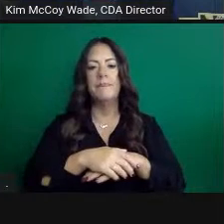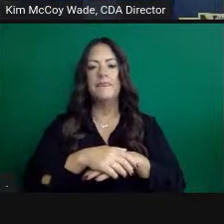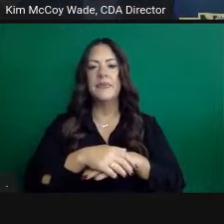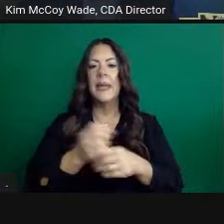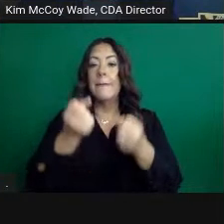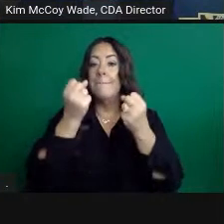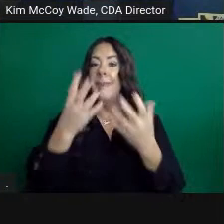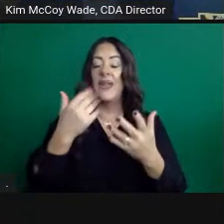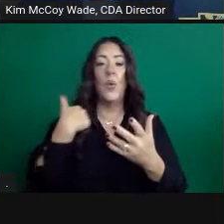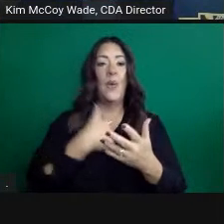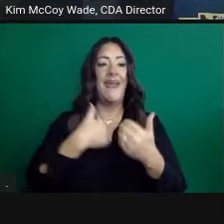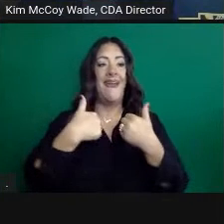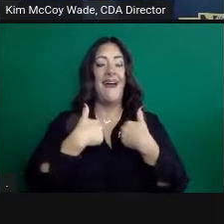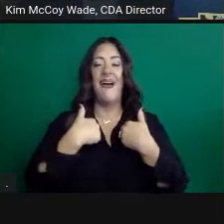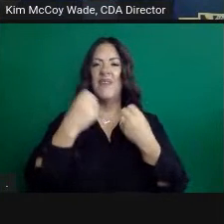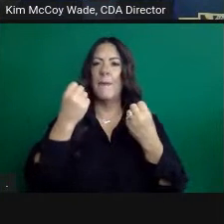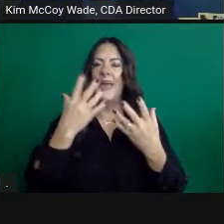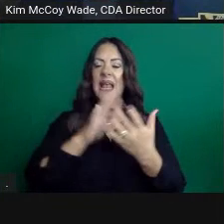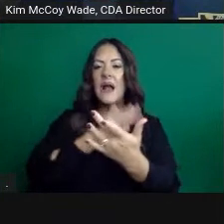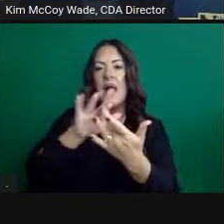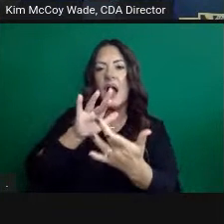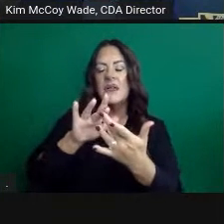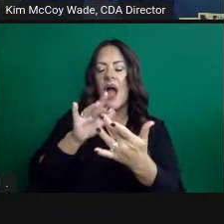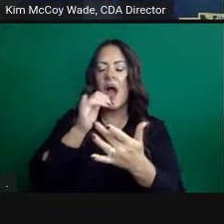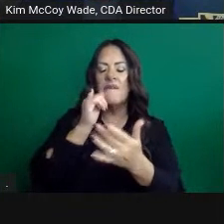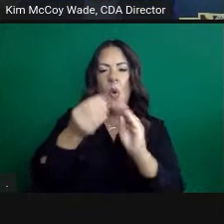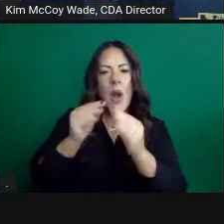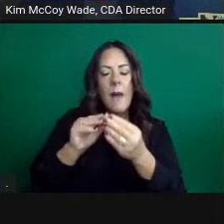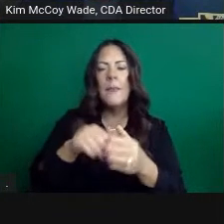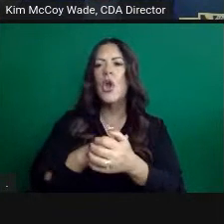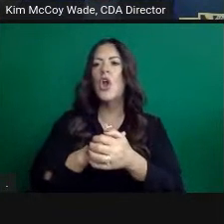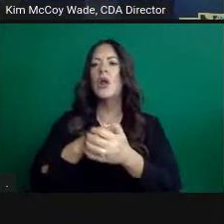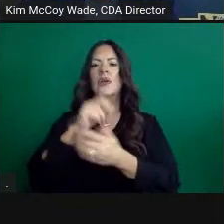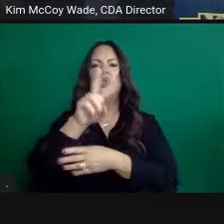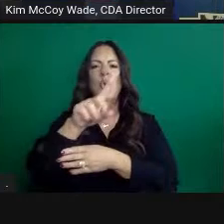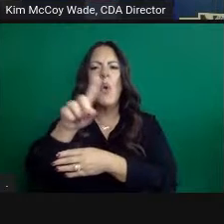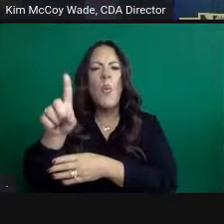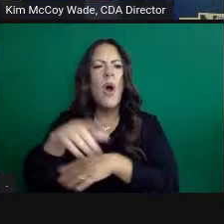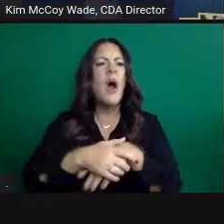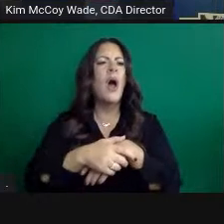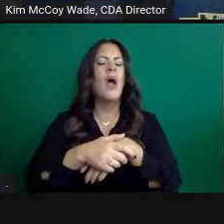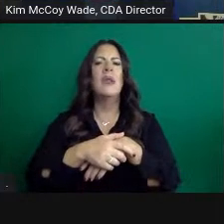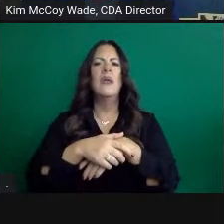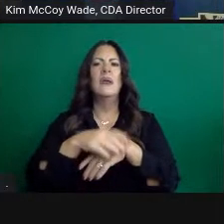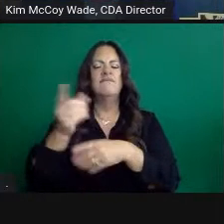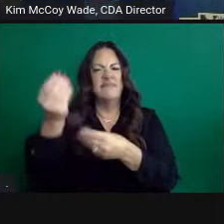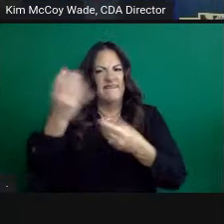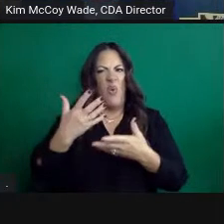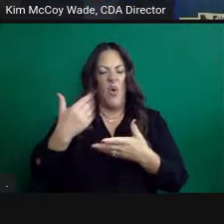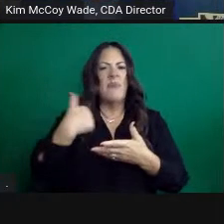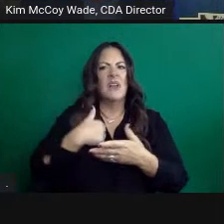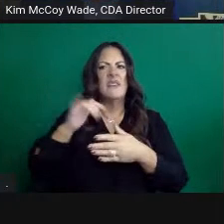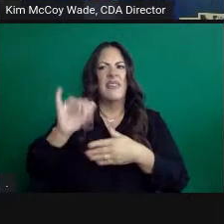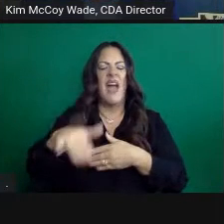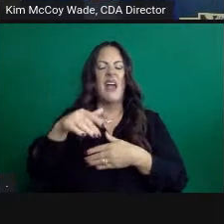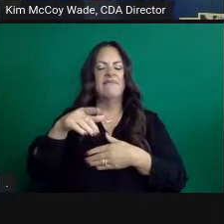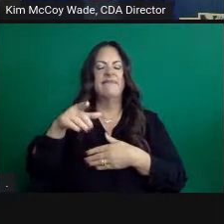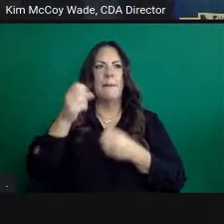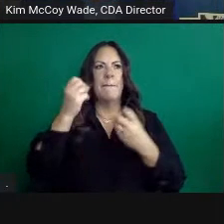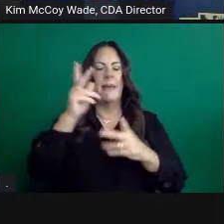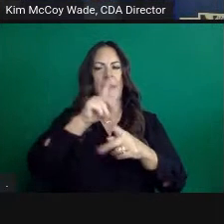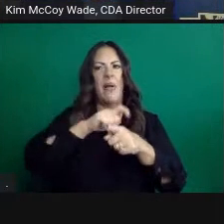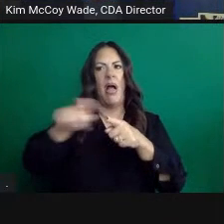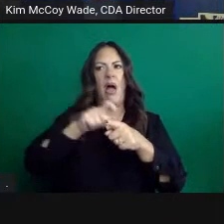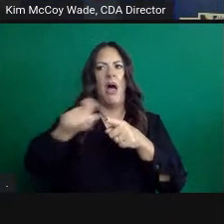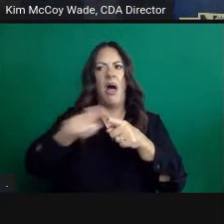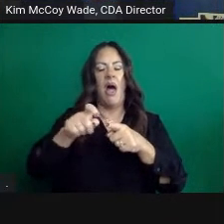many helplines, whether it's our older adults helpline or 211, continue to get record calls. And a number one need is